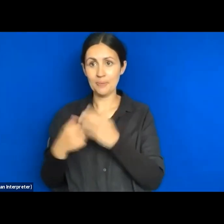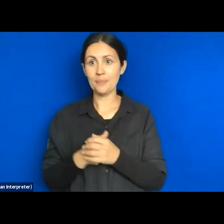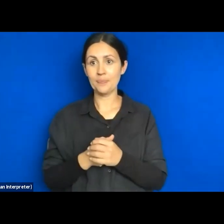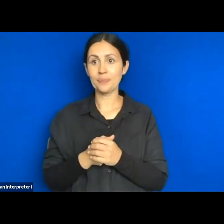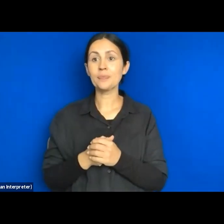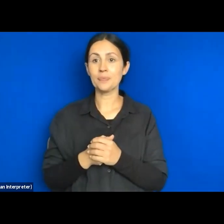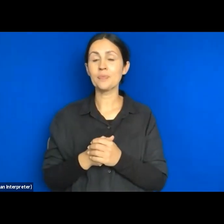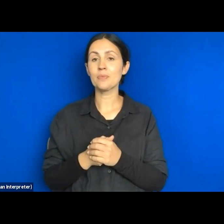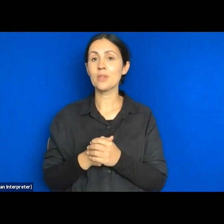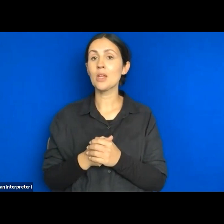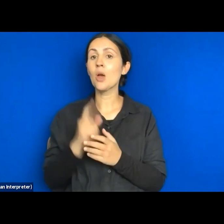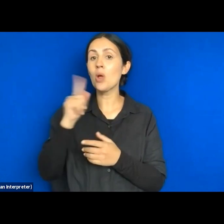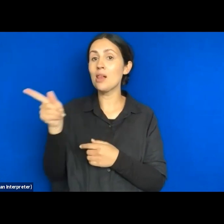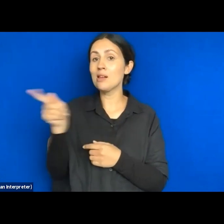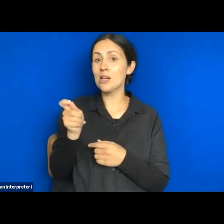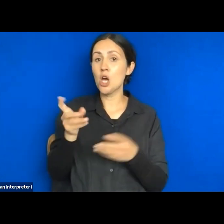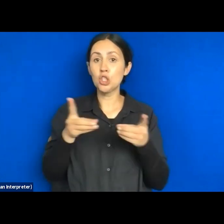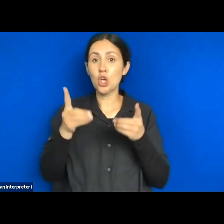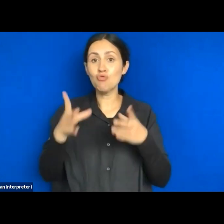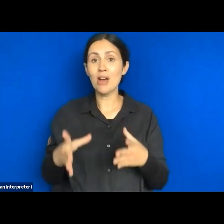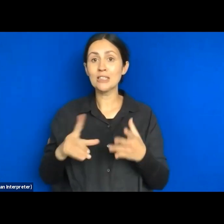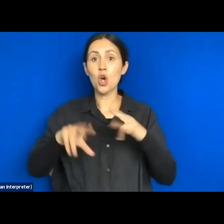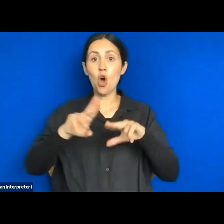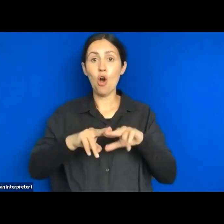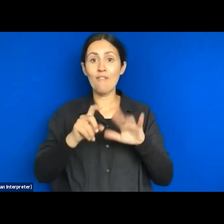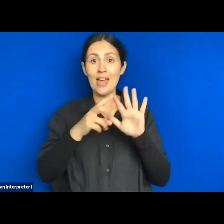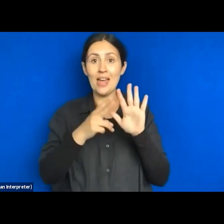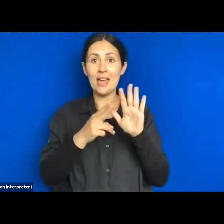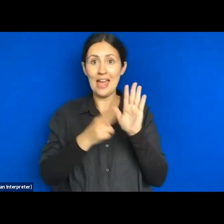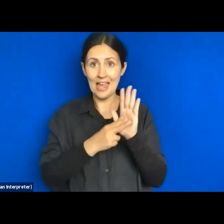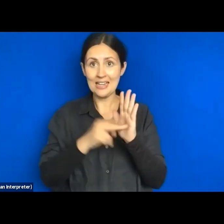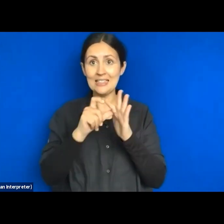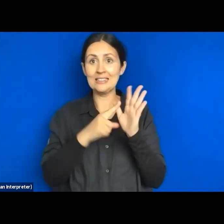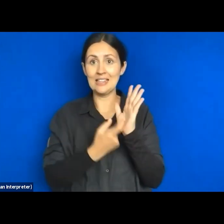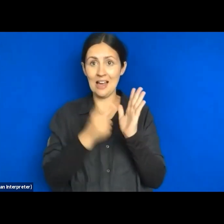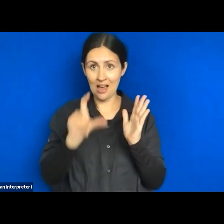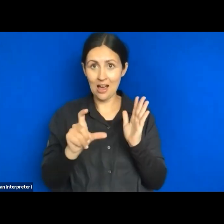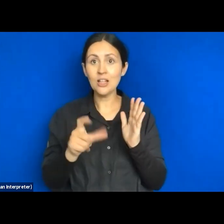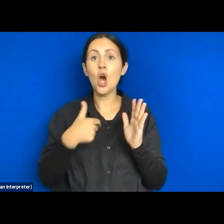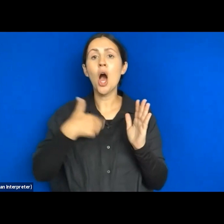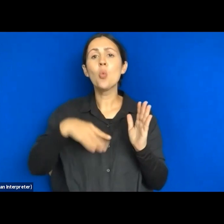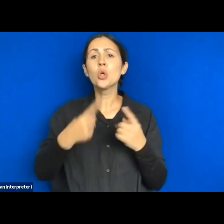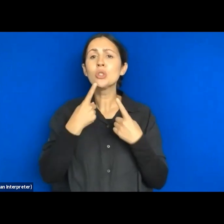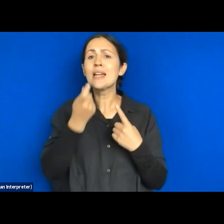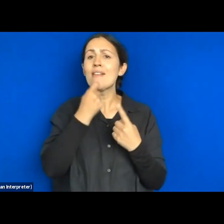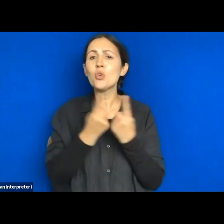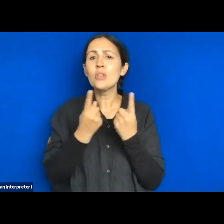to the director of NDARC, Professor Michael Farrell, I want to say a few words about